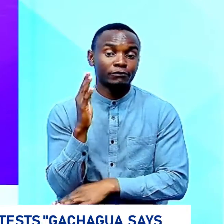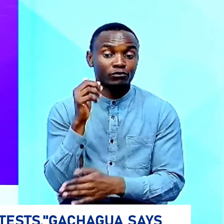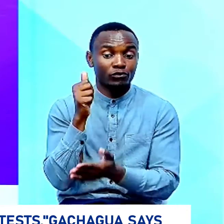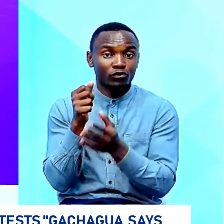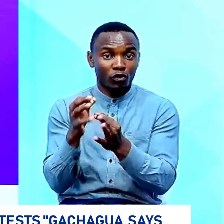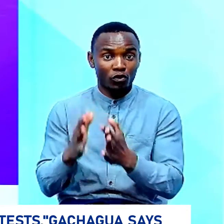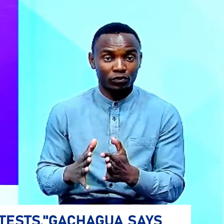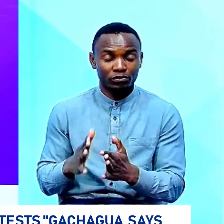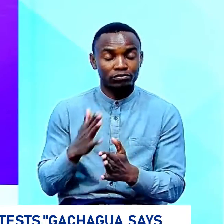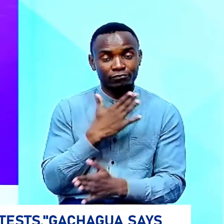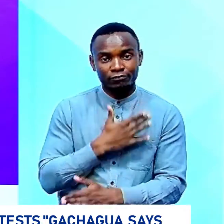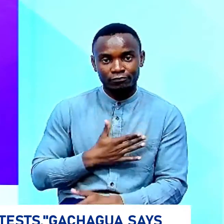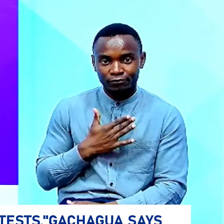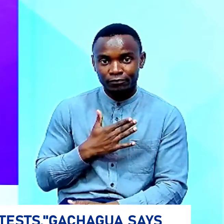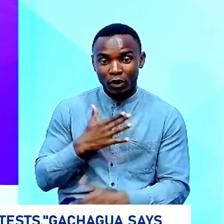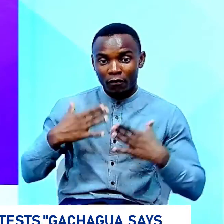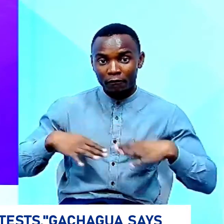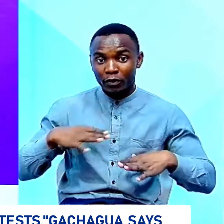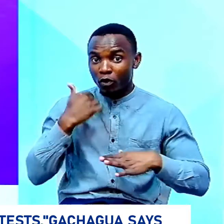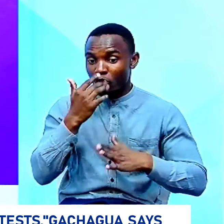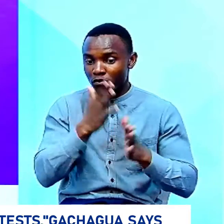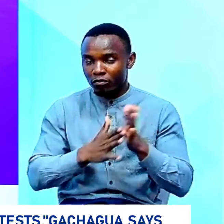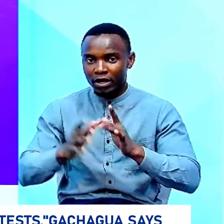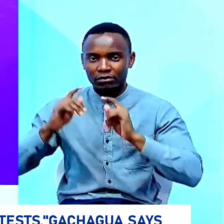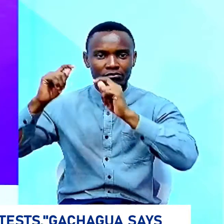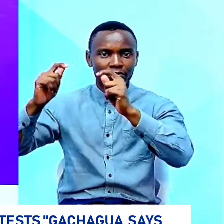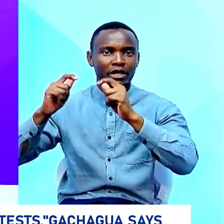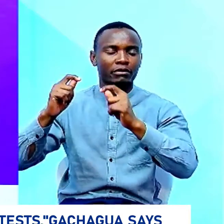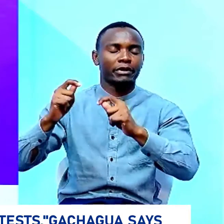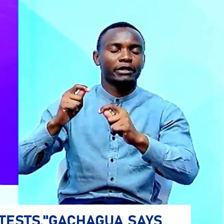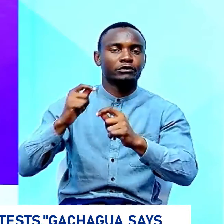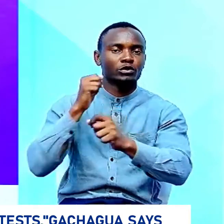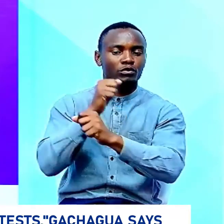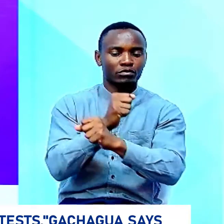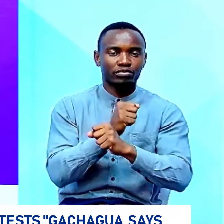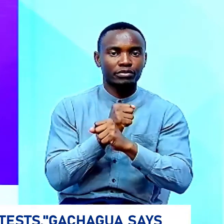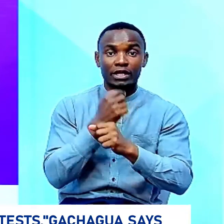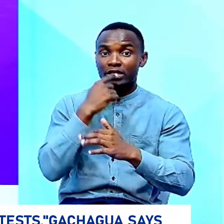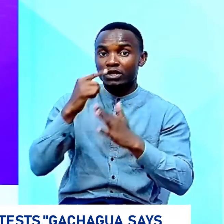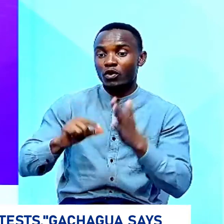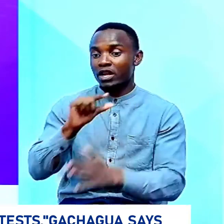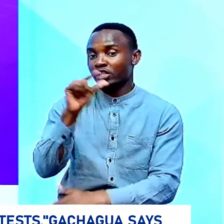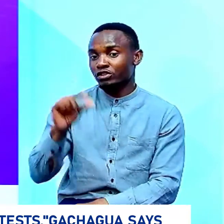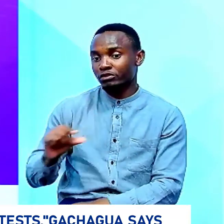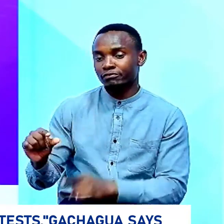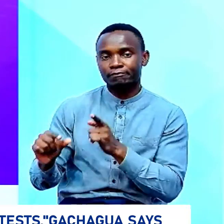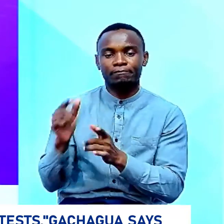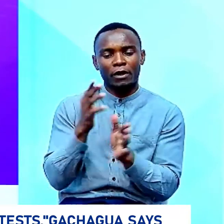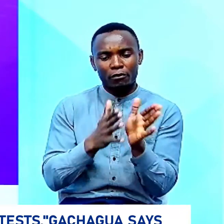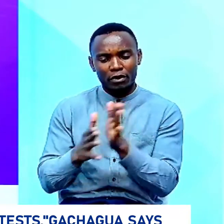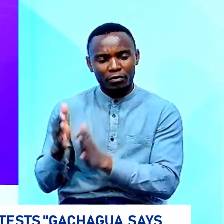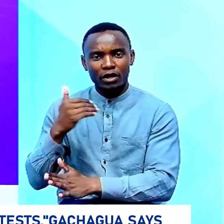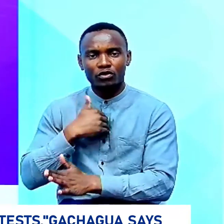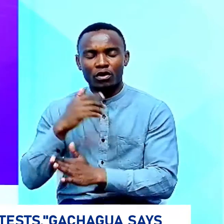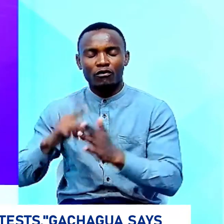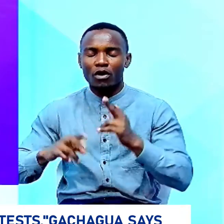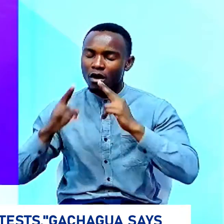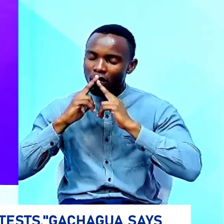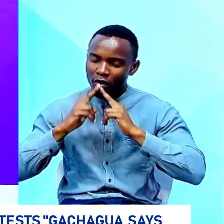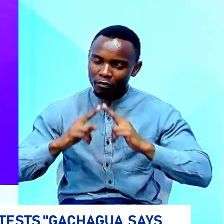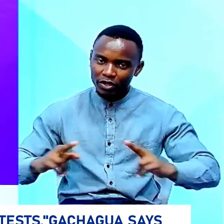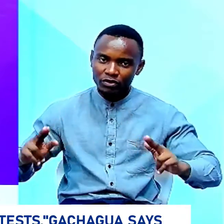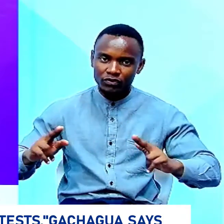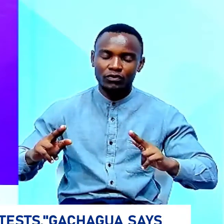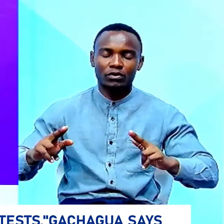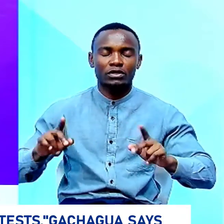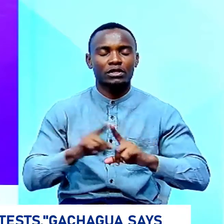June 25th maandamano, saying the Gen Zs are prepared to have it peaceful and no